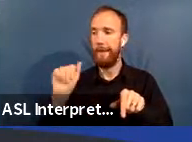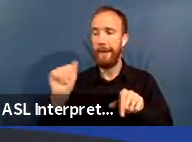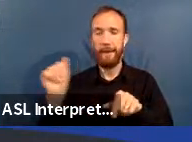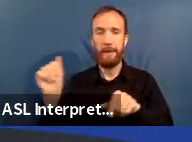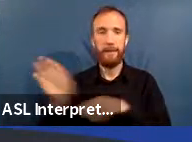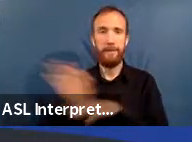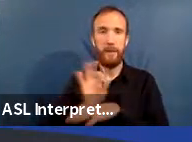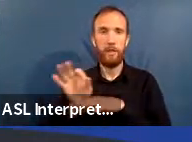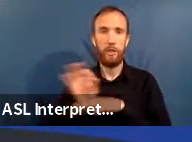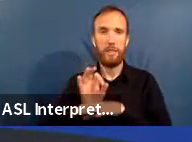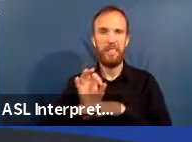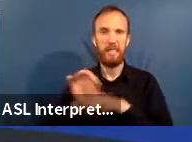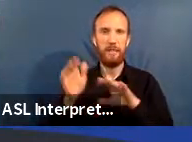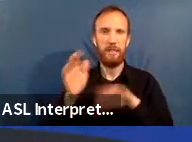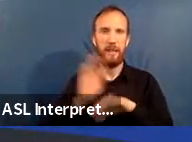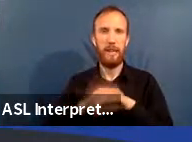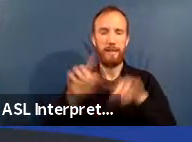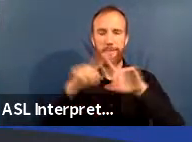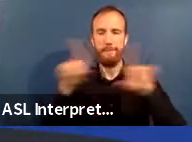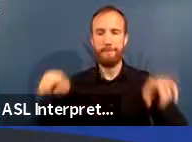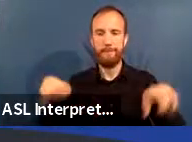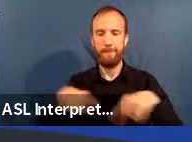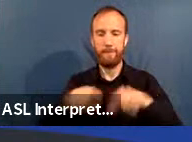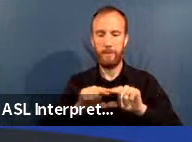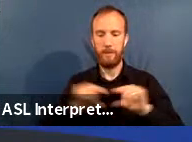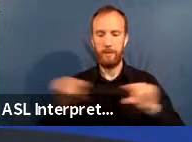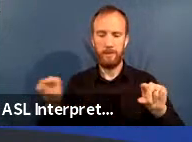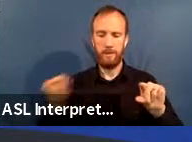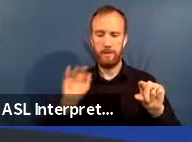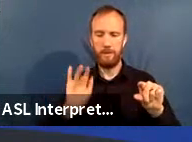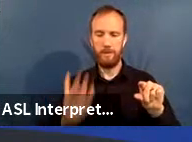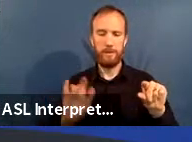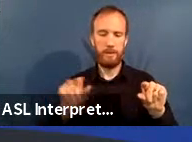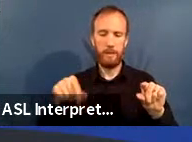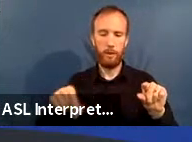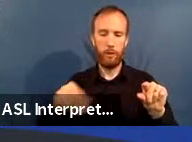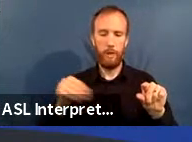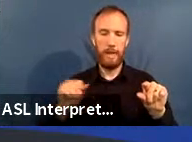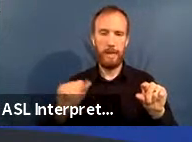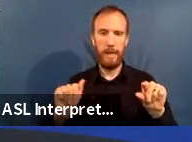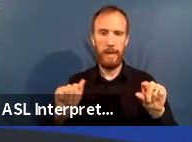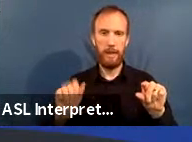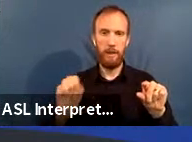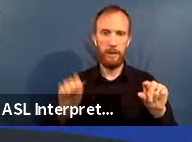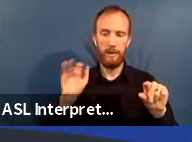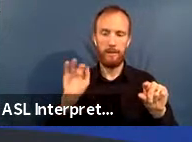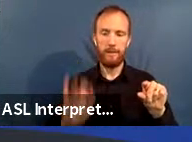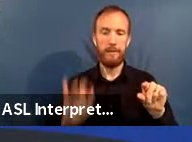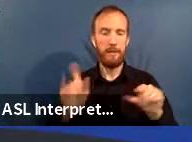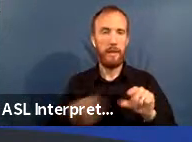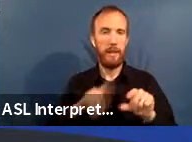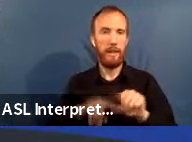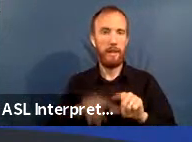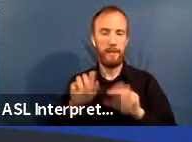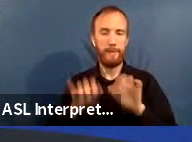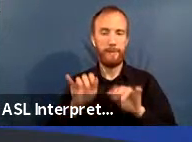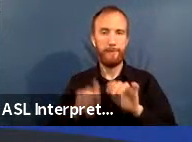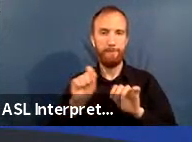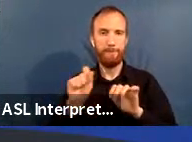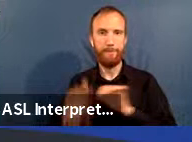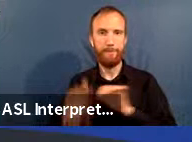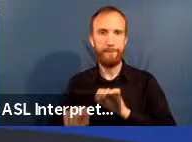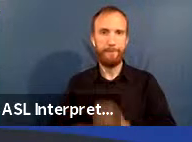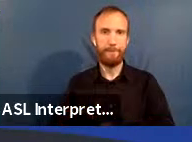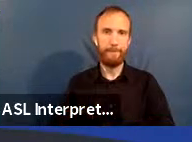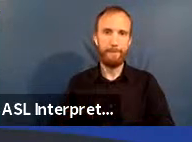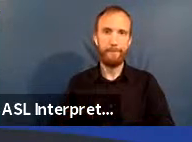bar on the bottom, if you click Q&A to share your questions. So we'll give maybe just a little bit of time to see if there are any other questions